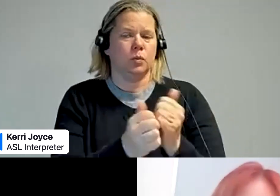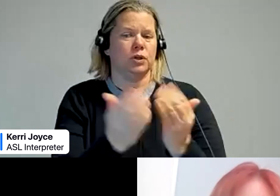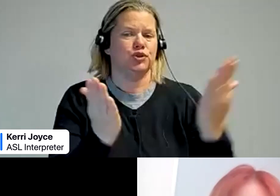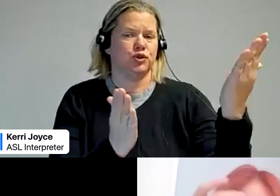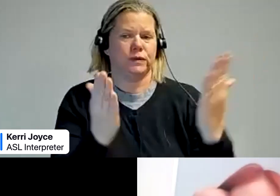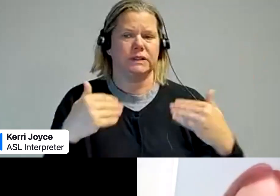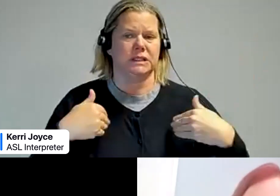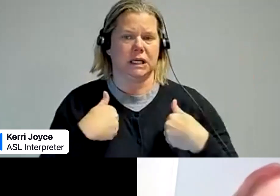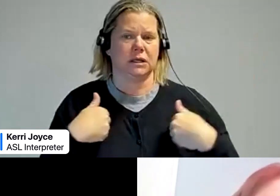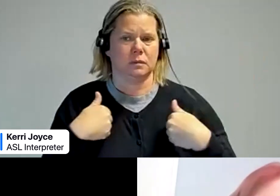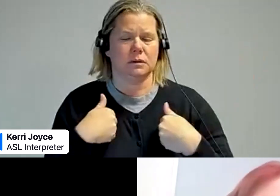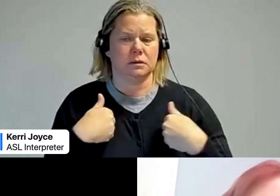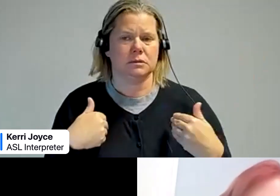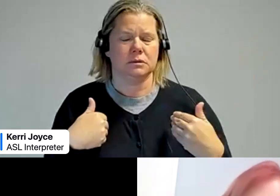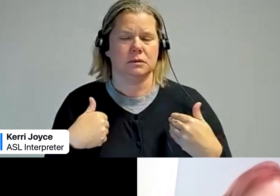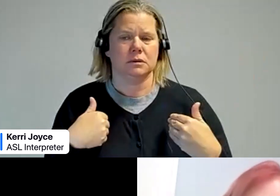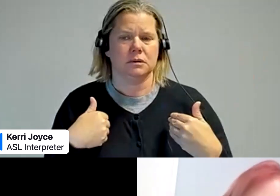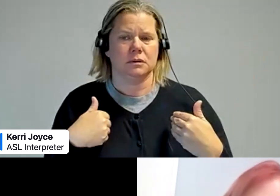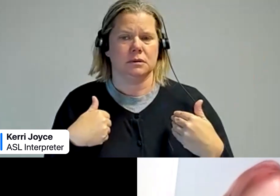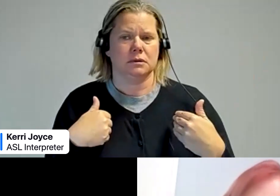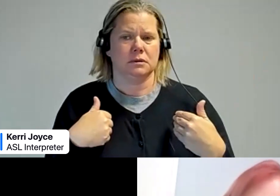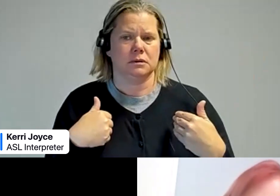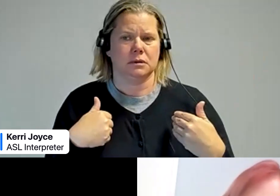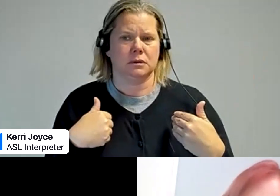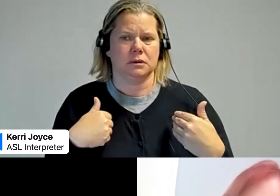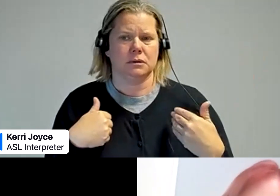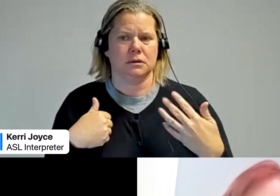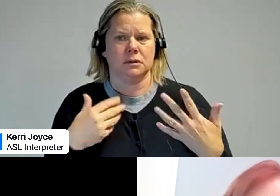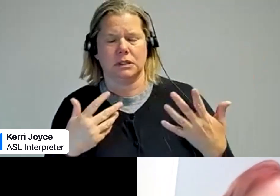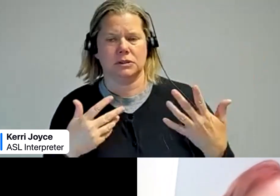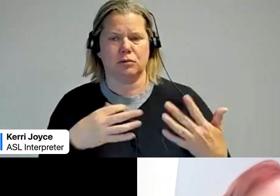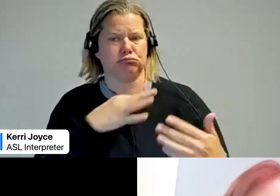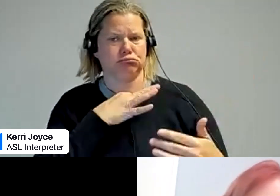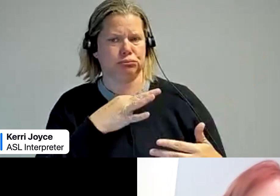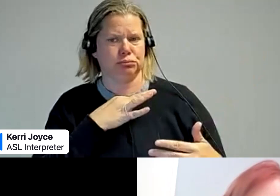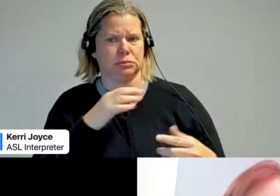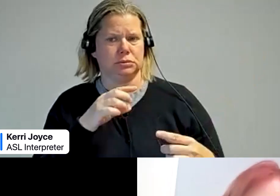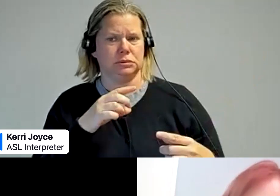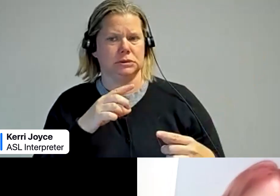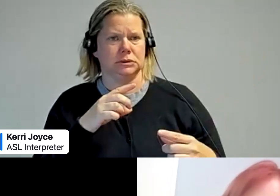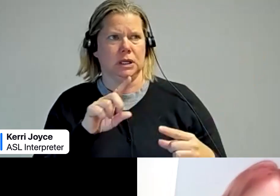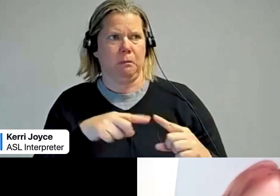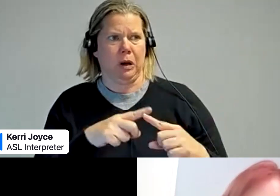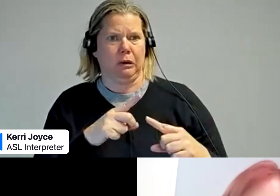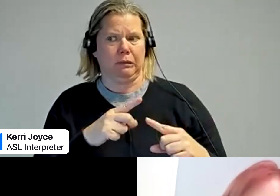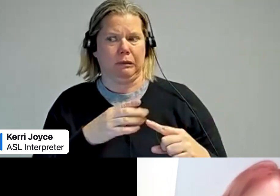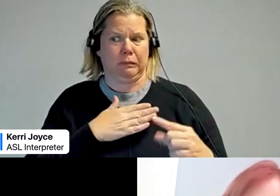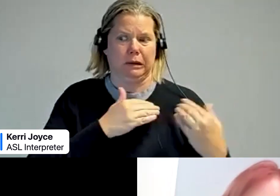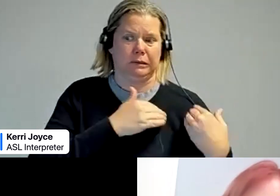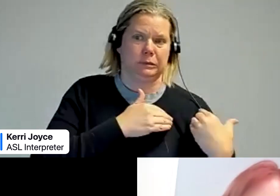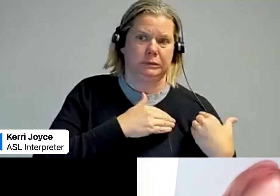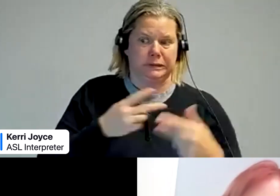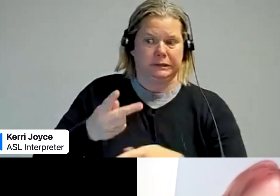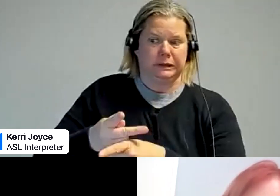animals, and they were inquiring about what their responsibilities are to care for that animal, and they don't have responsibilities